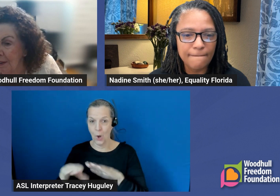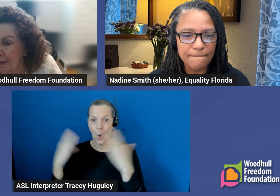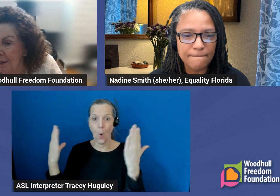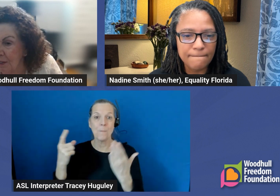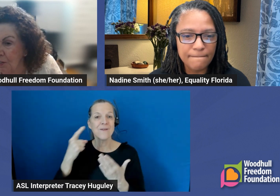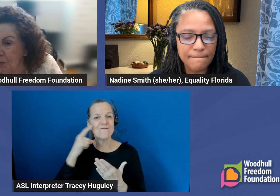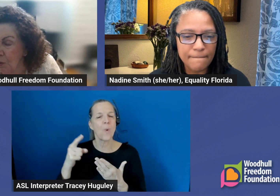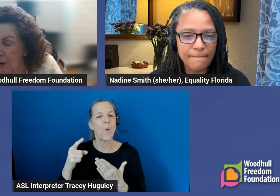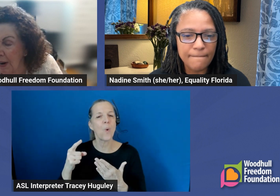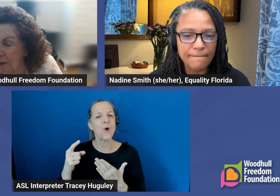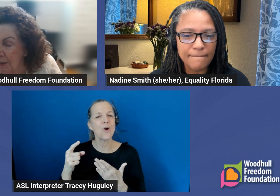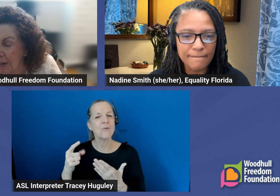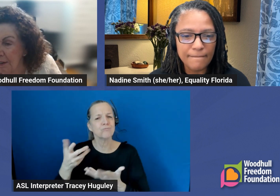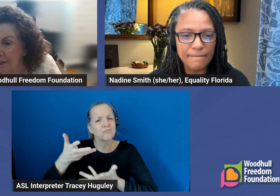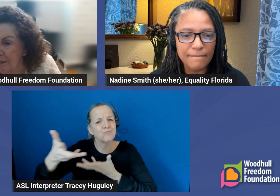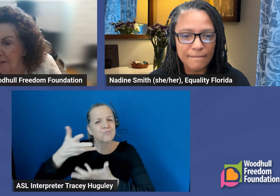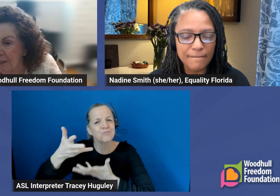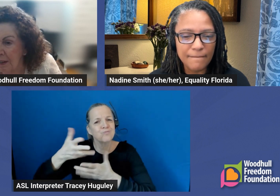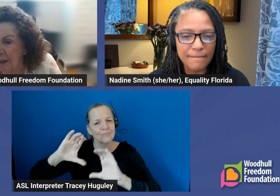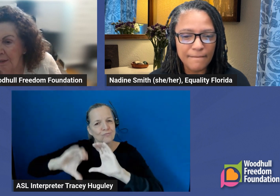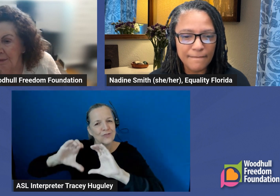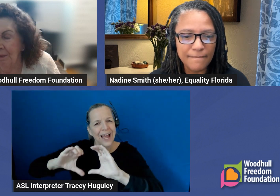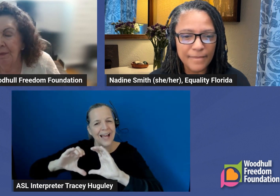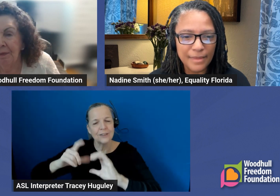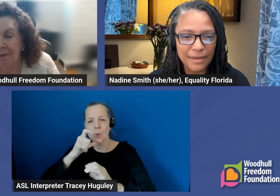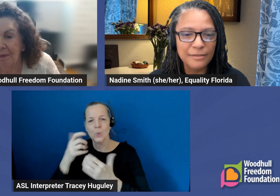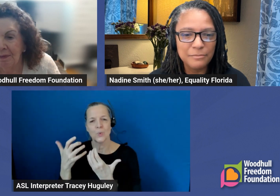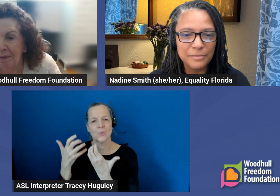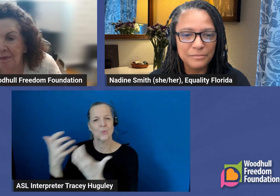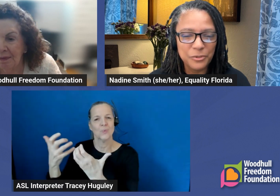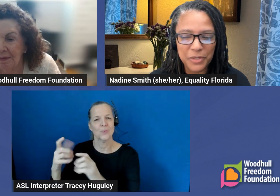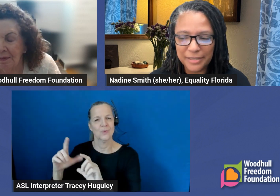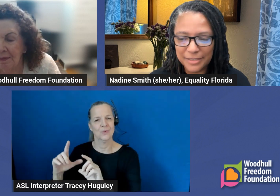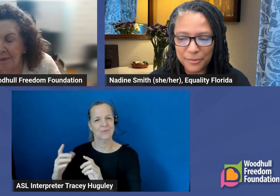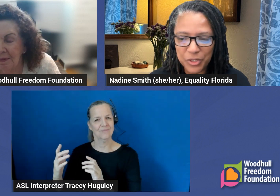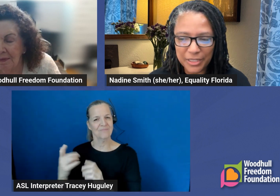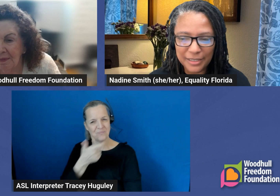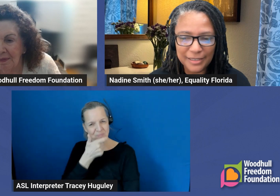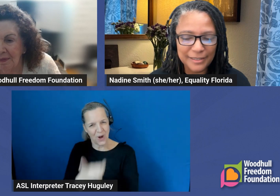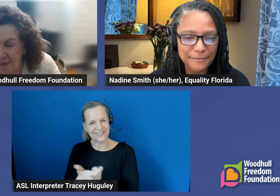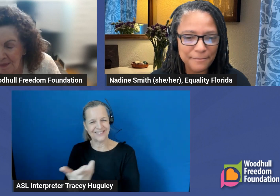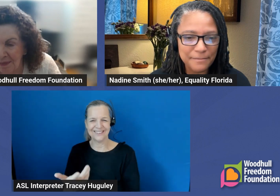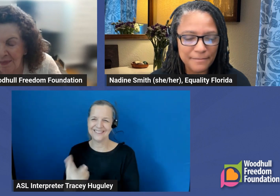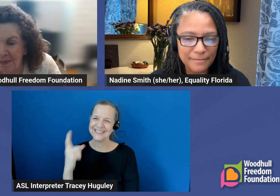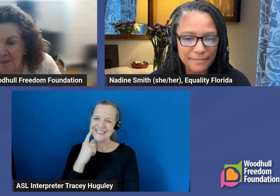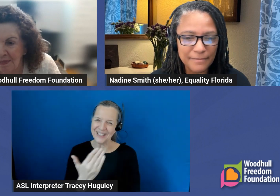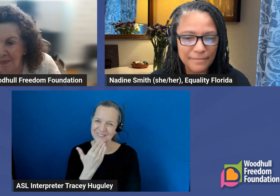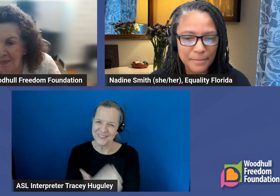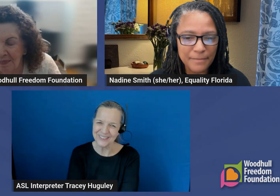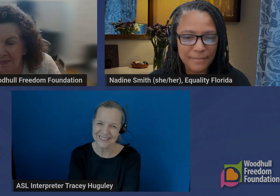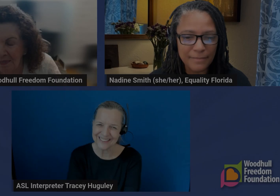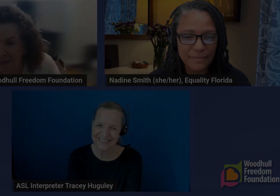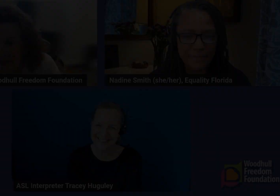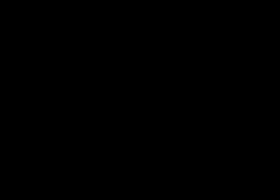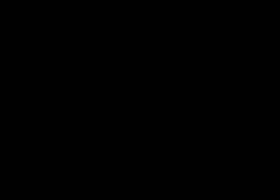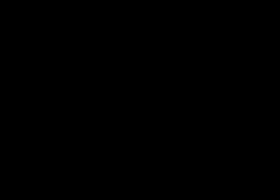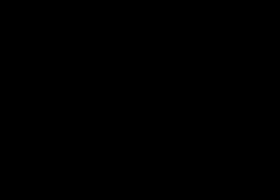up to our attendees. All right. Sounds good.